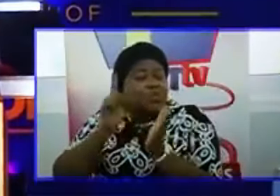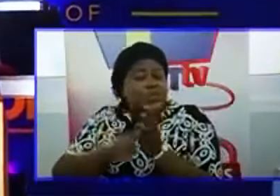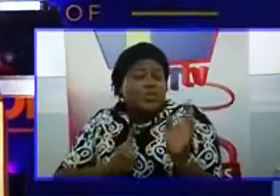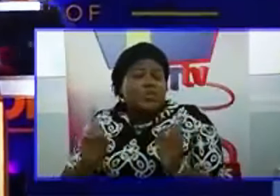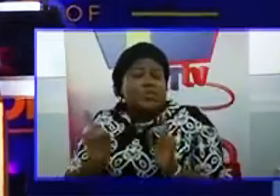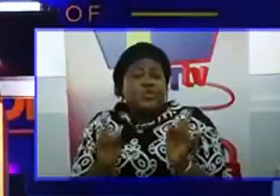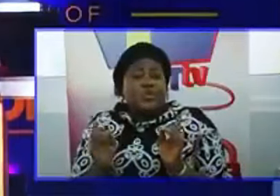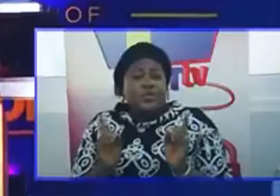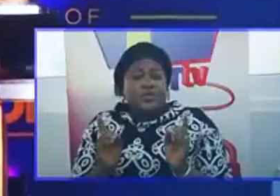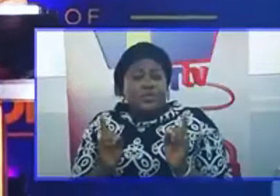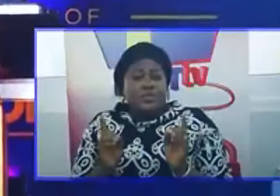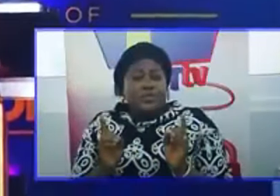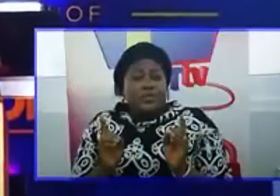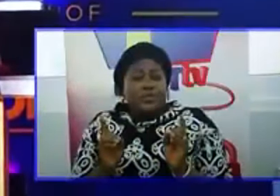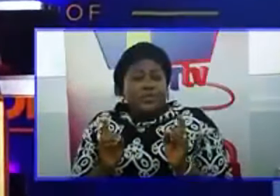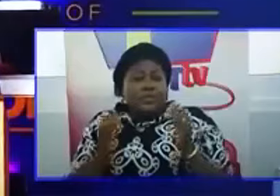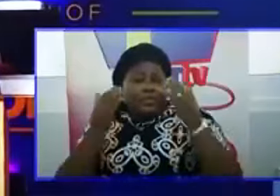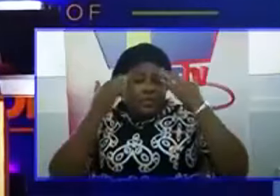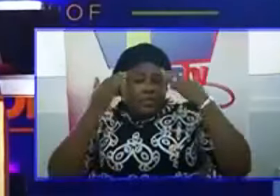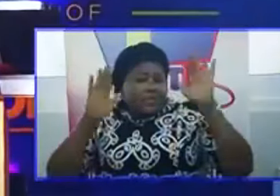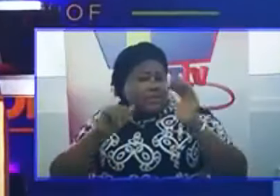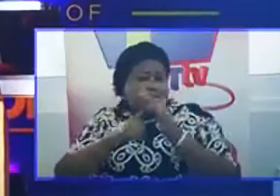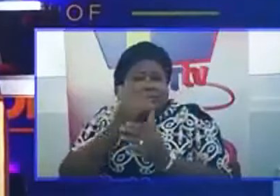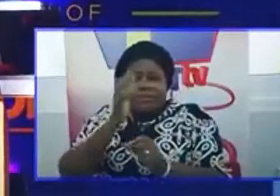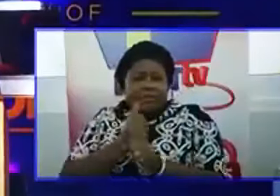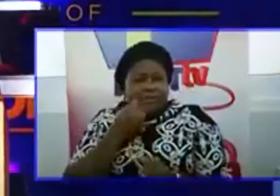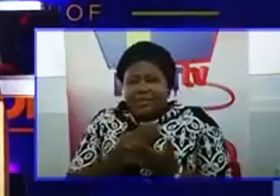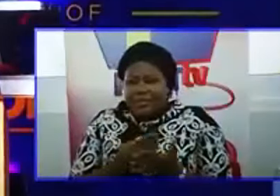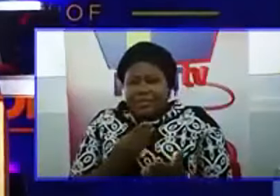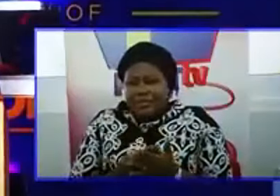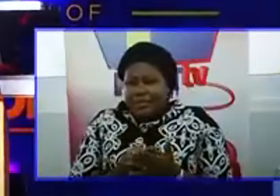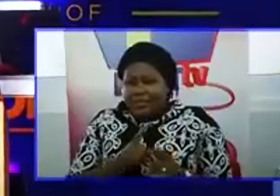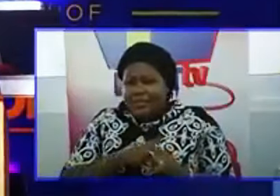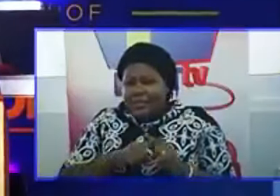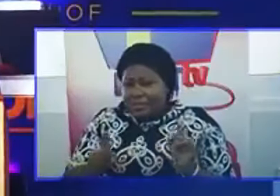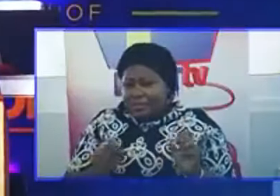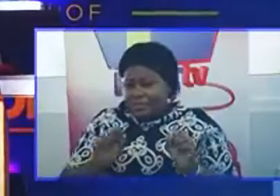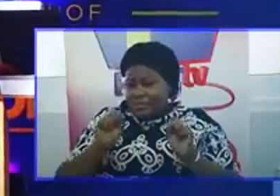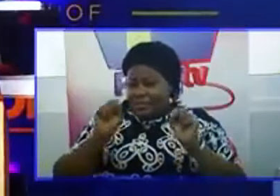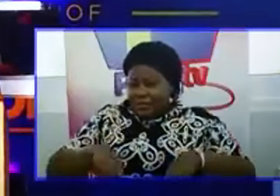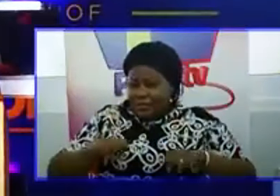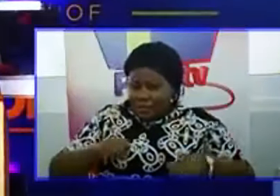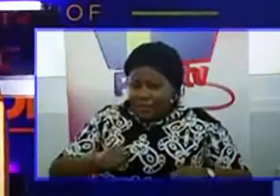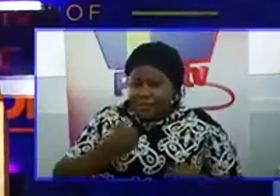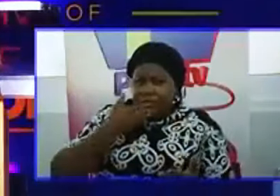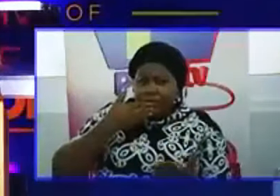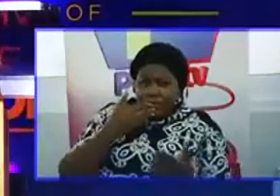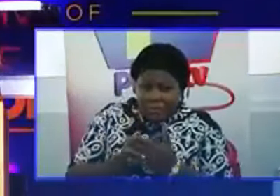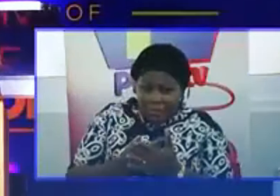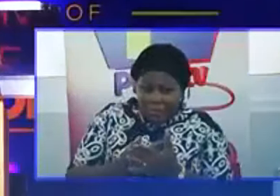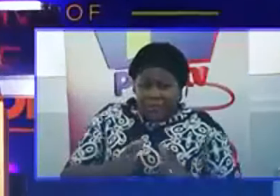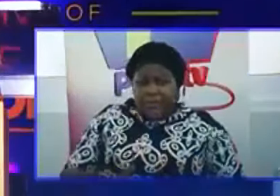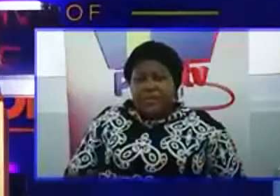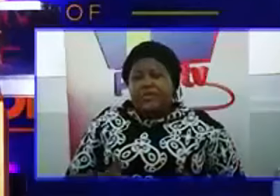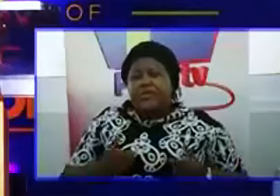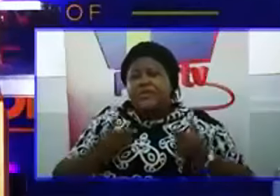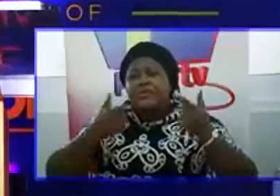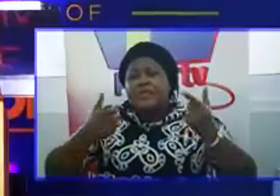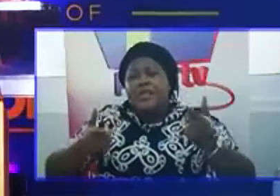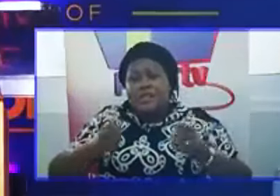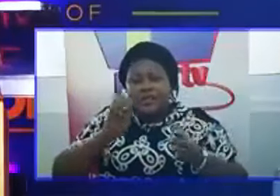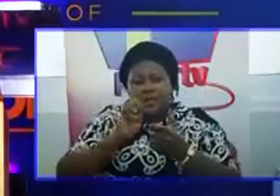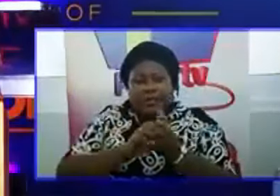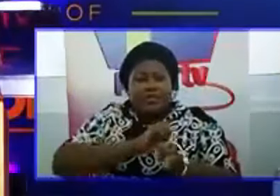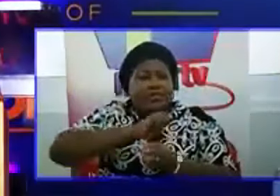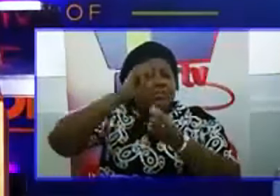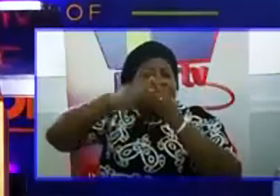It doesn't matter how you are getting the money. Remember, a good and a purposeful life is led with the end in view. You